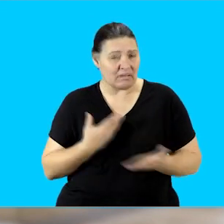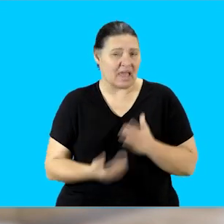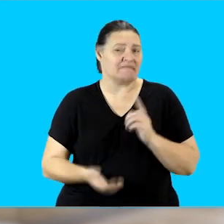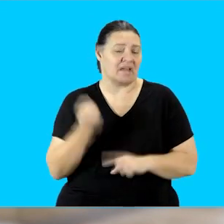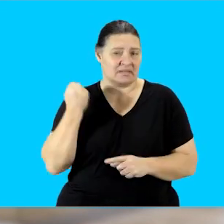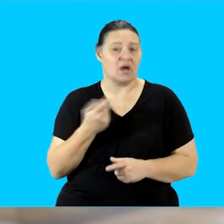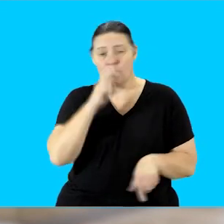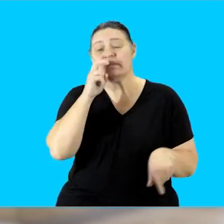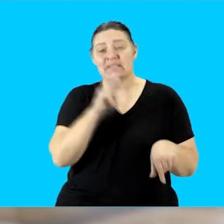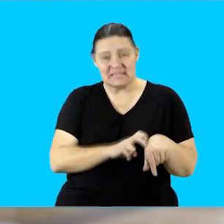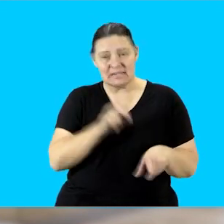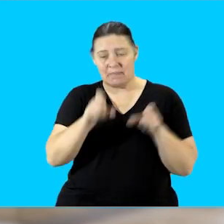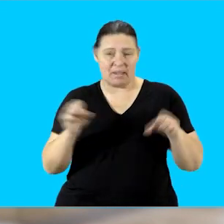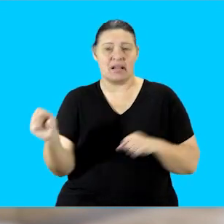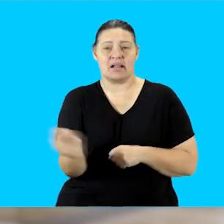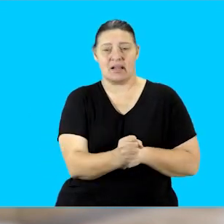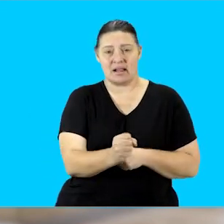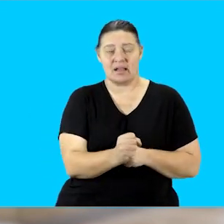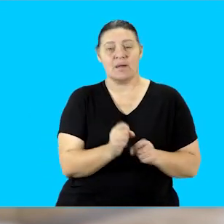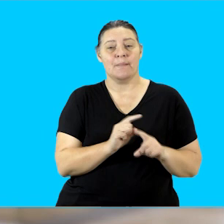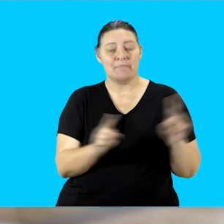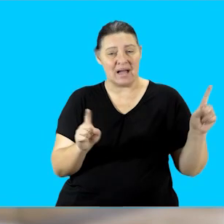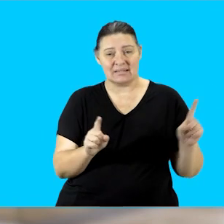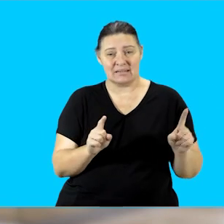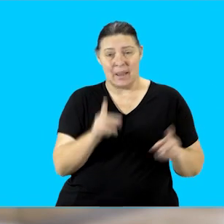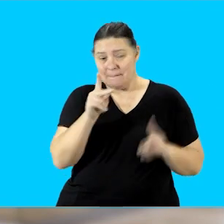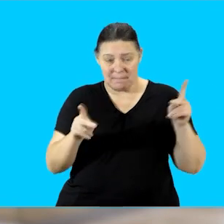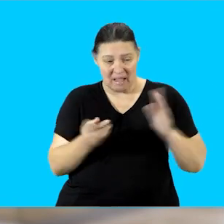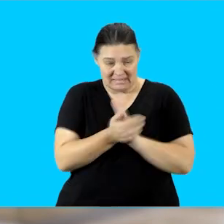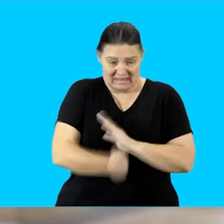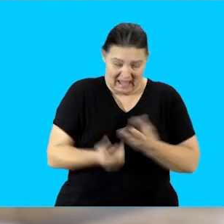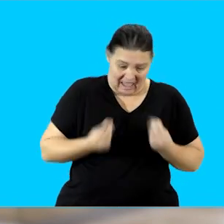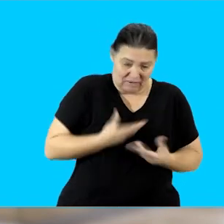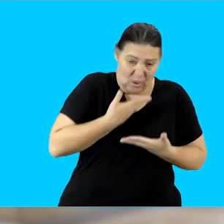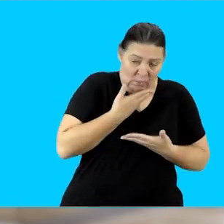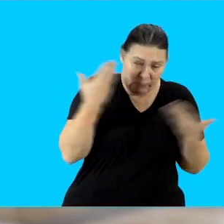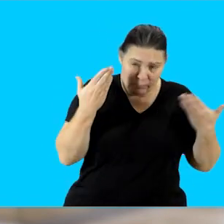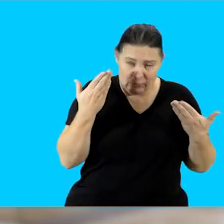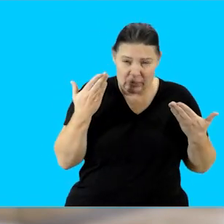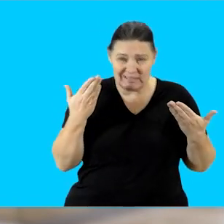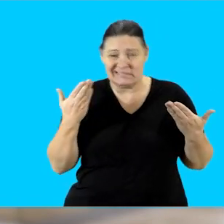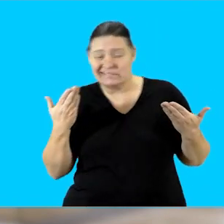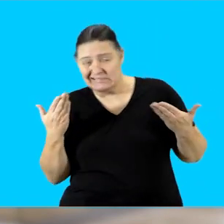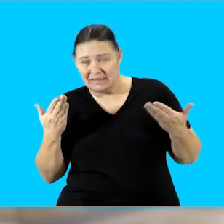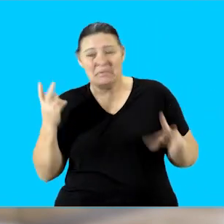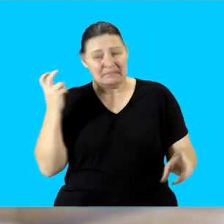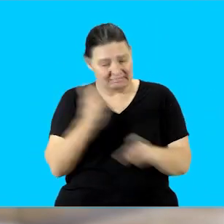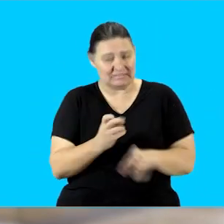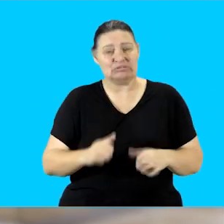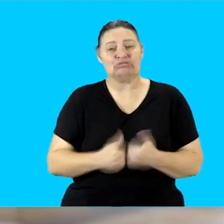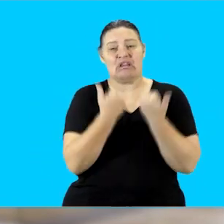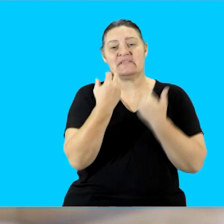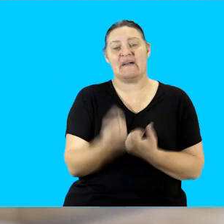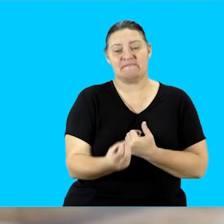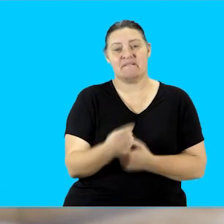find that, yes, you need people to employ, but if people do not have those skills that you need in a business, it's going to